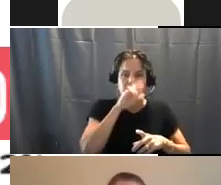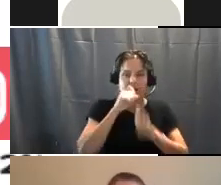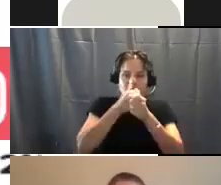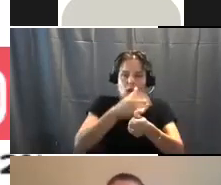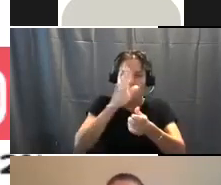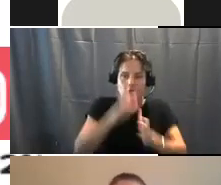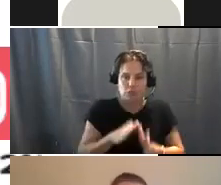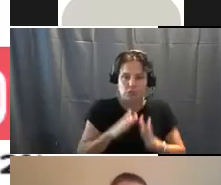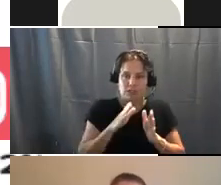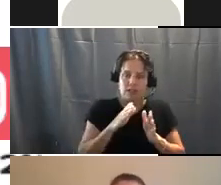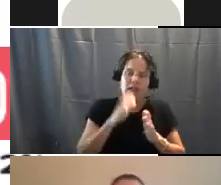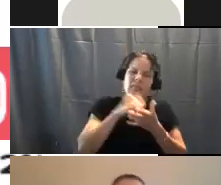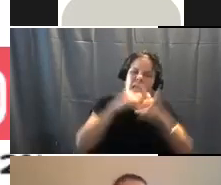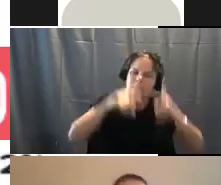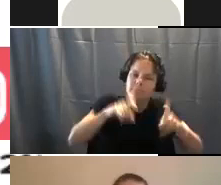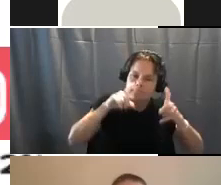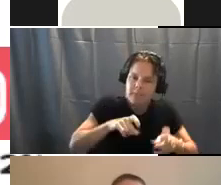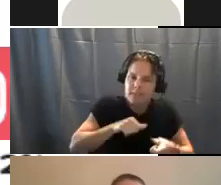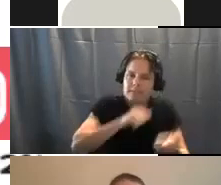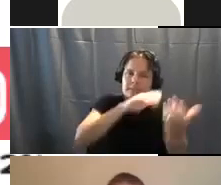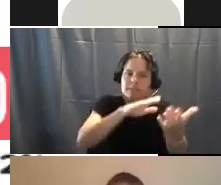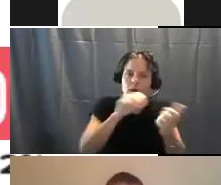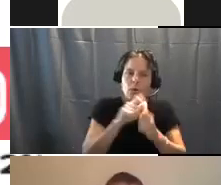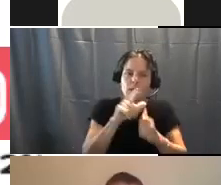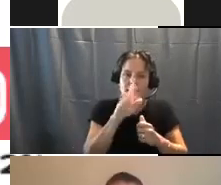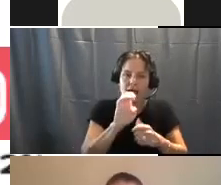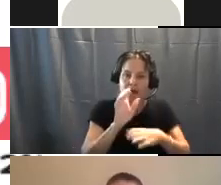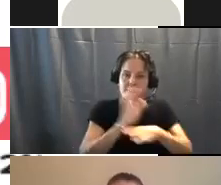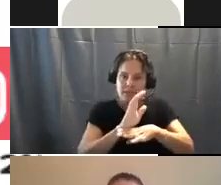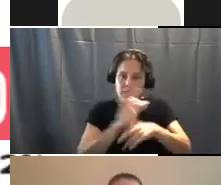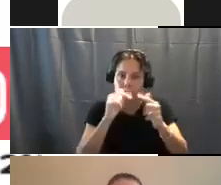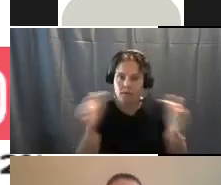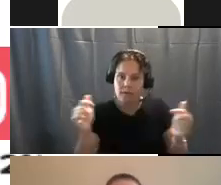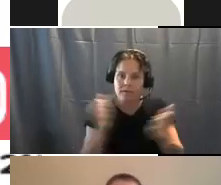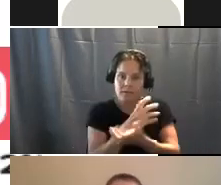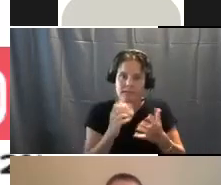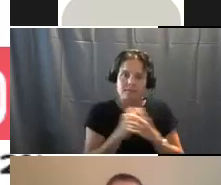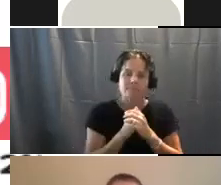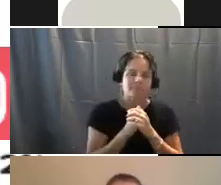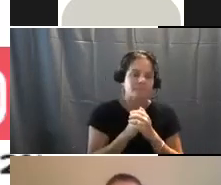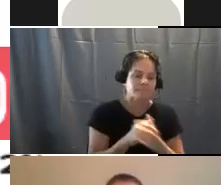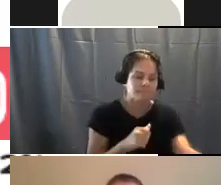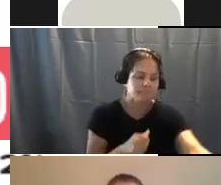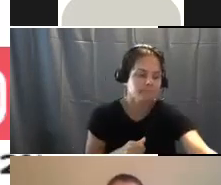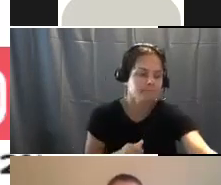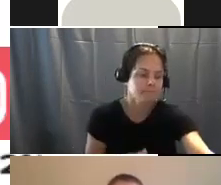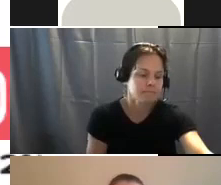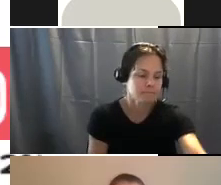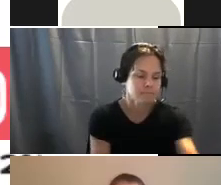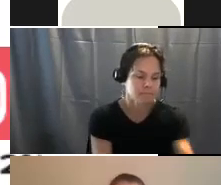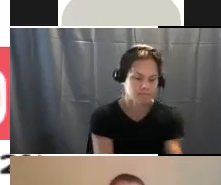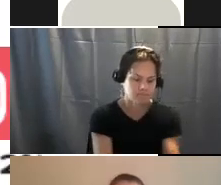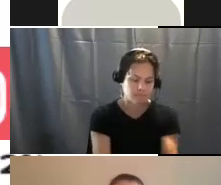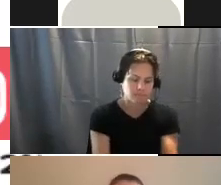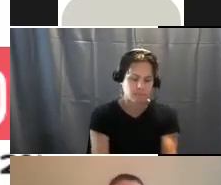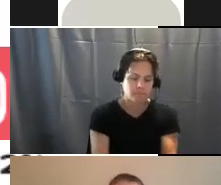good way to do a trial run of your live video before the event. Facebook also has a really great way to show your video